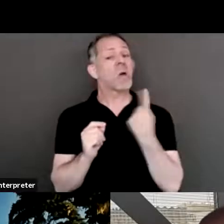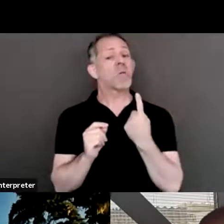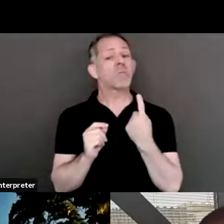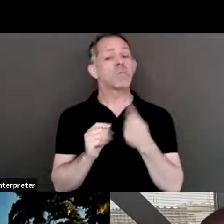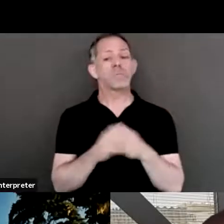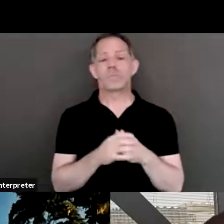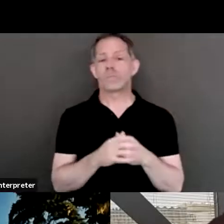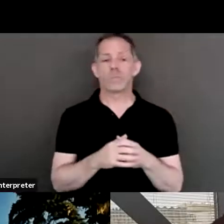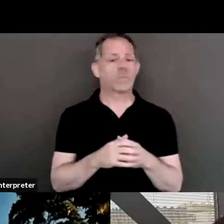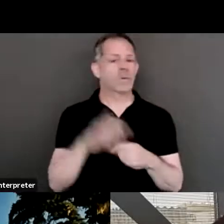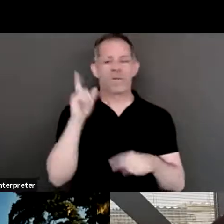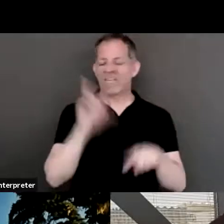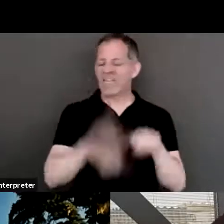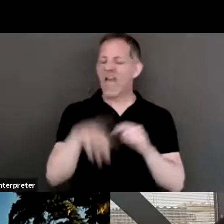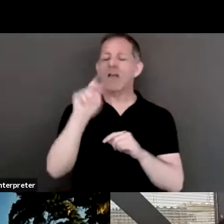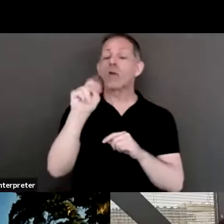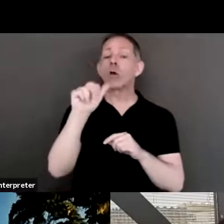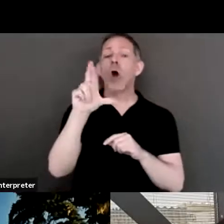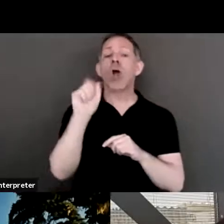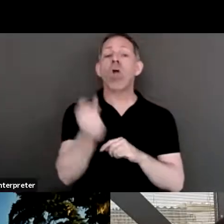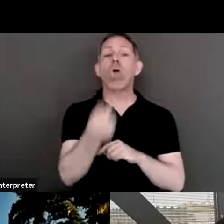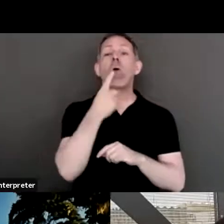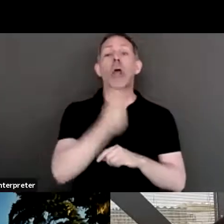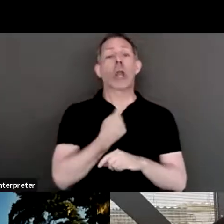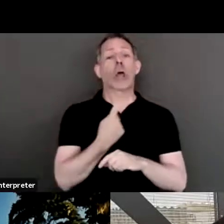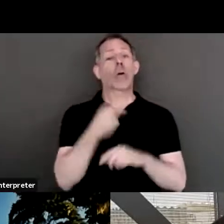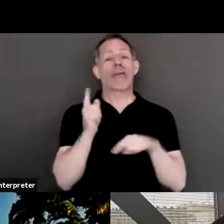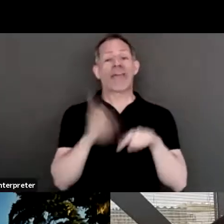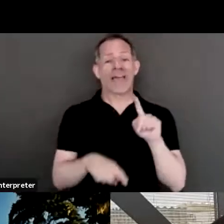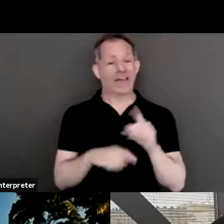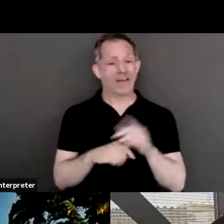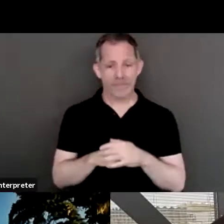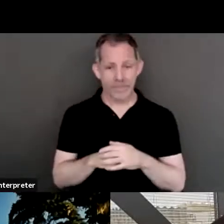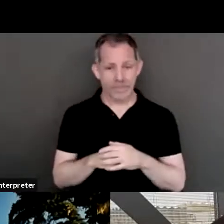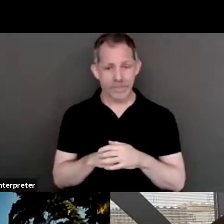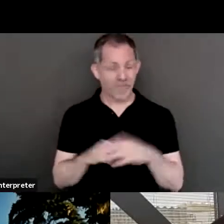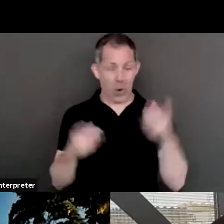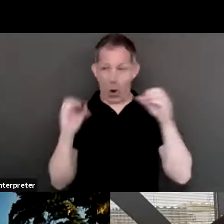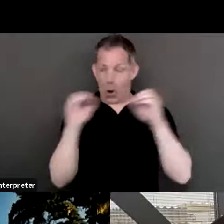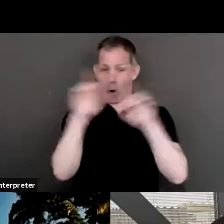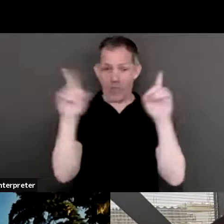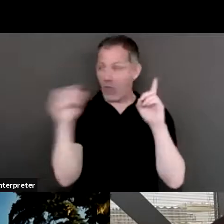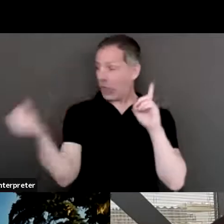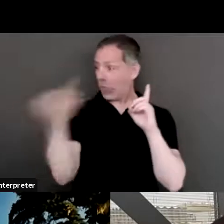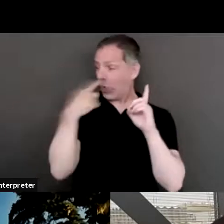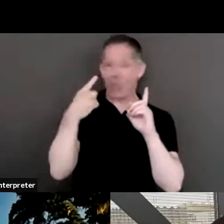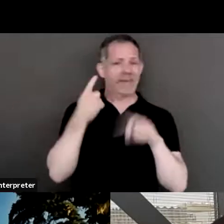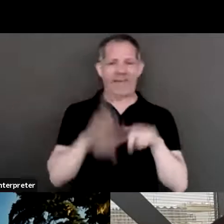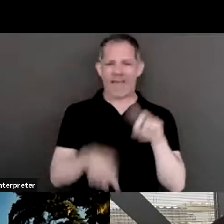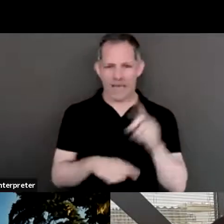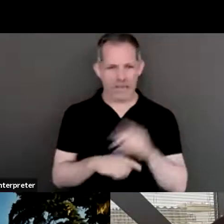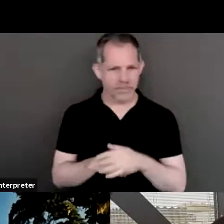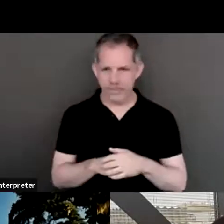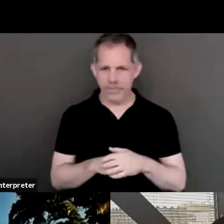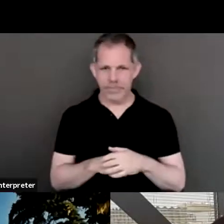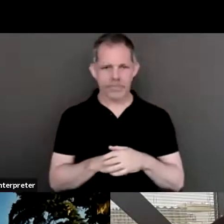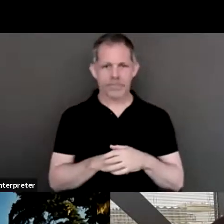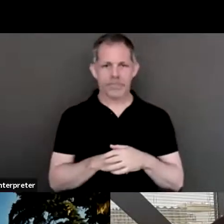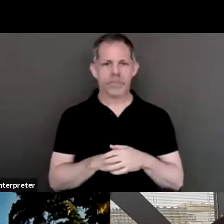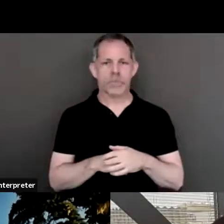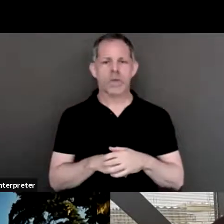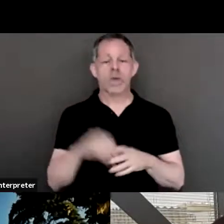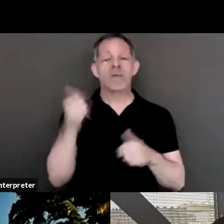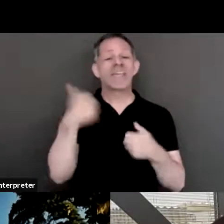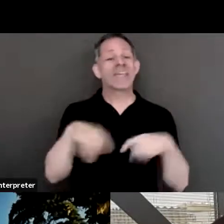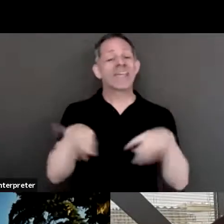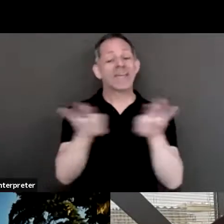experiencing an overdose. So it's important that we get this information out, that we want the youth and the